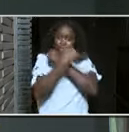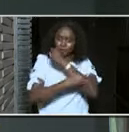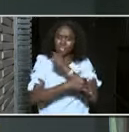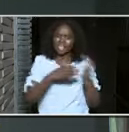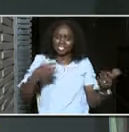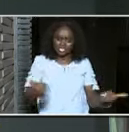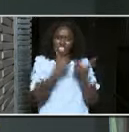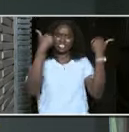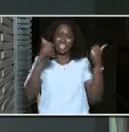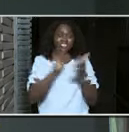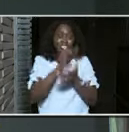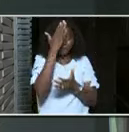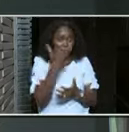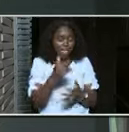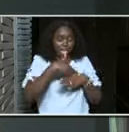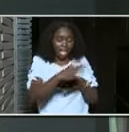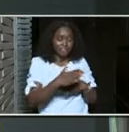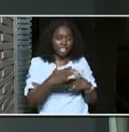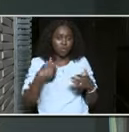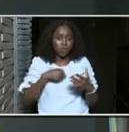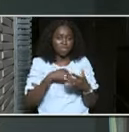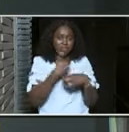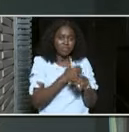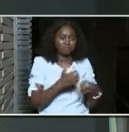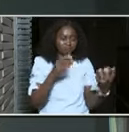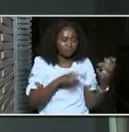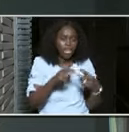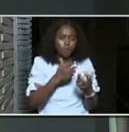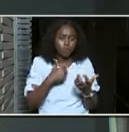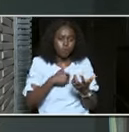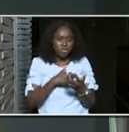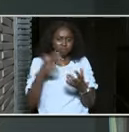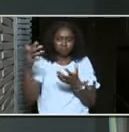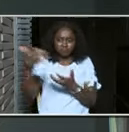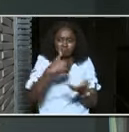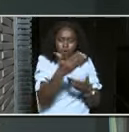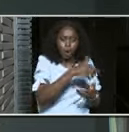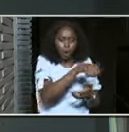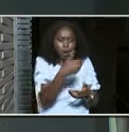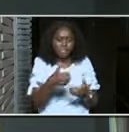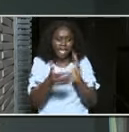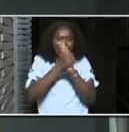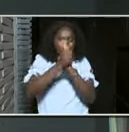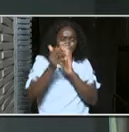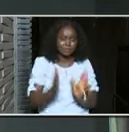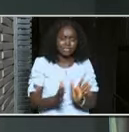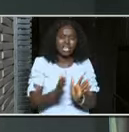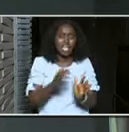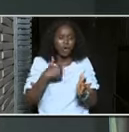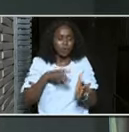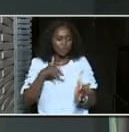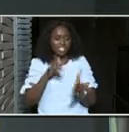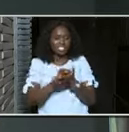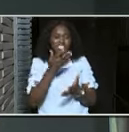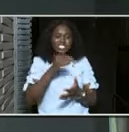And that was why, after making consultations with other experts, we felt that there was need to